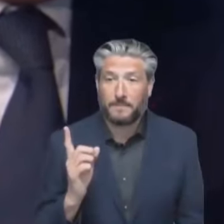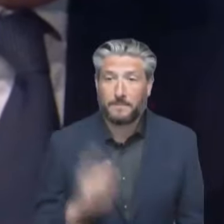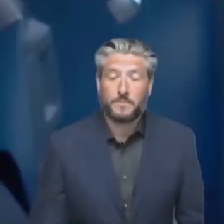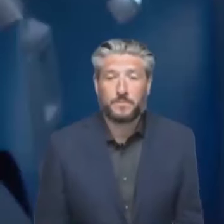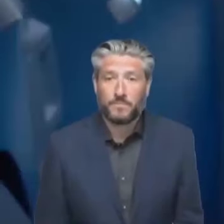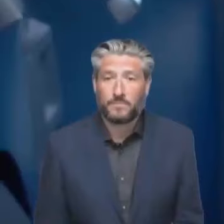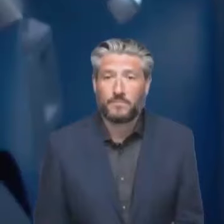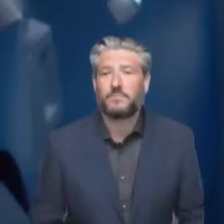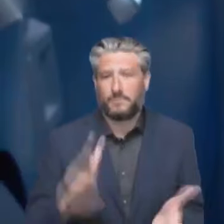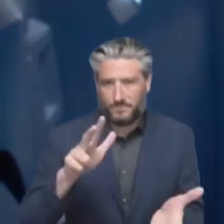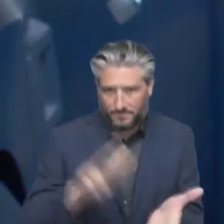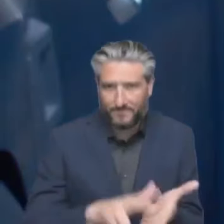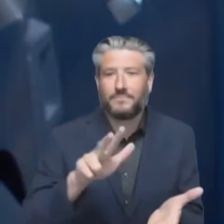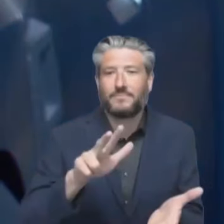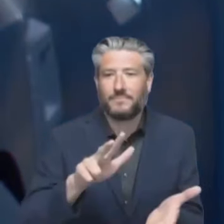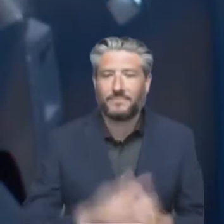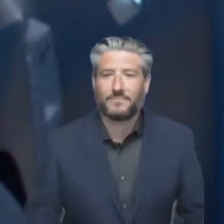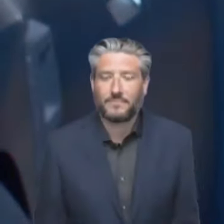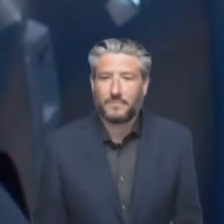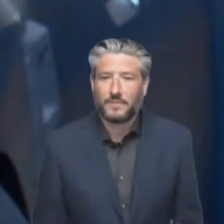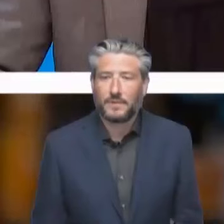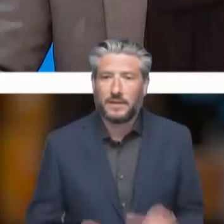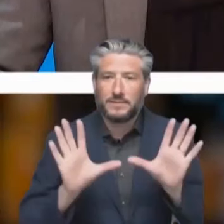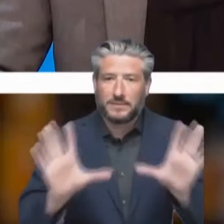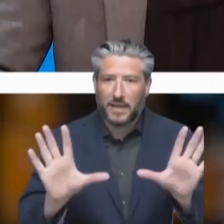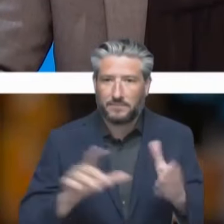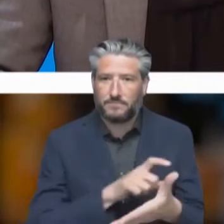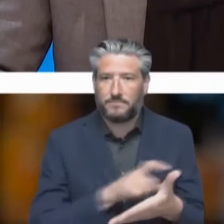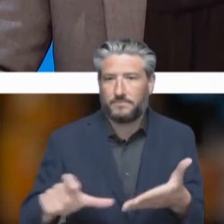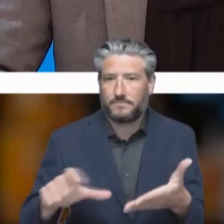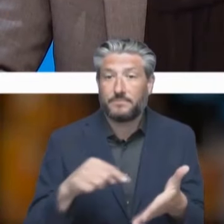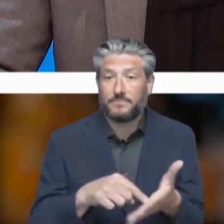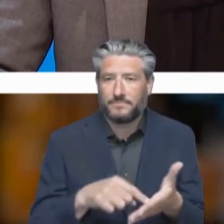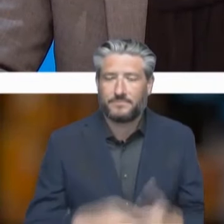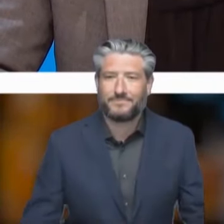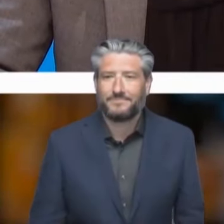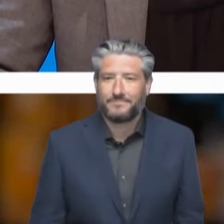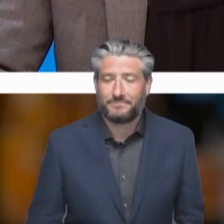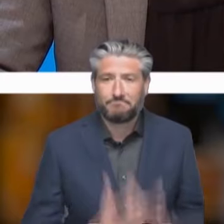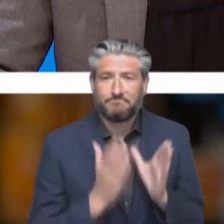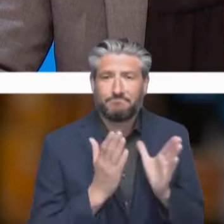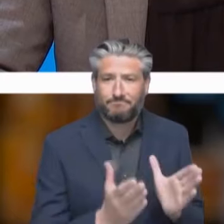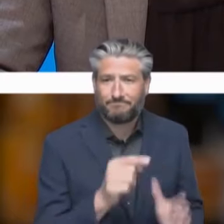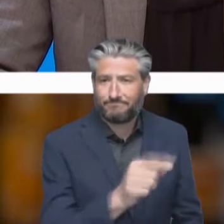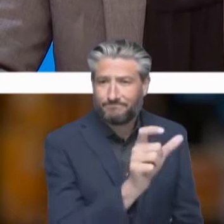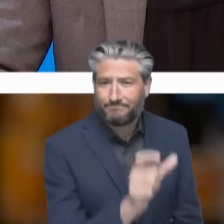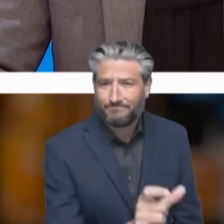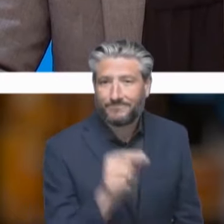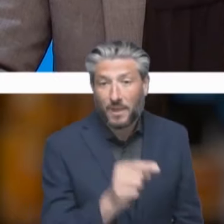therefore adopted. The 10th resolution proposes that you appoint Mr. Bernard Delpit as a director for a period of